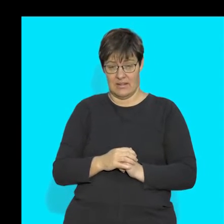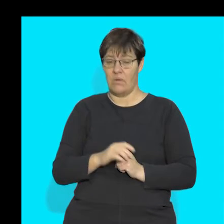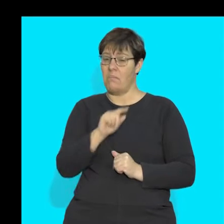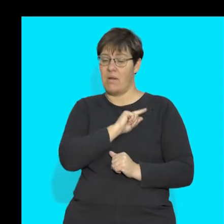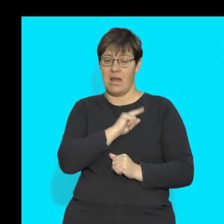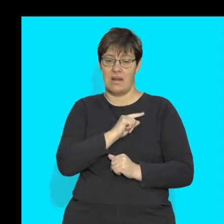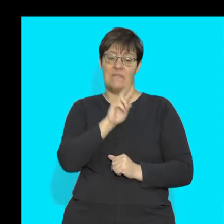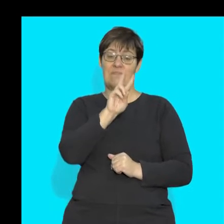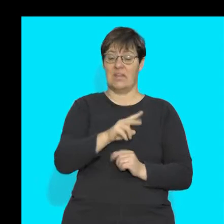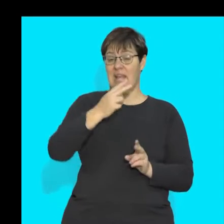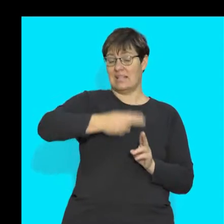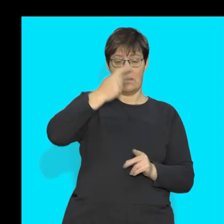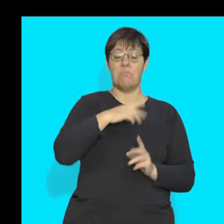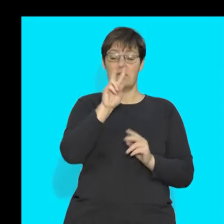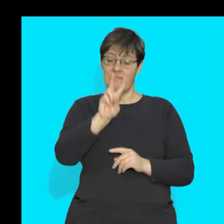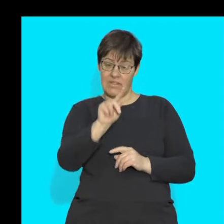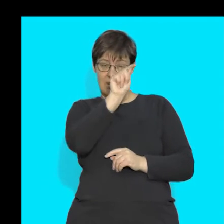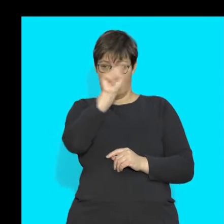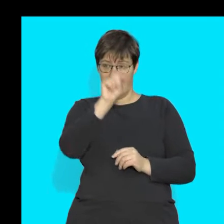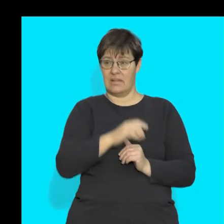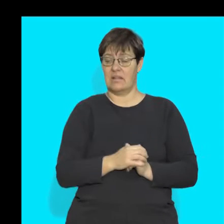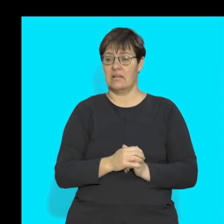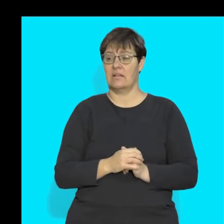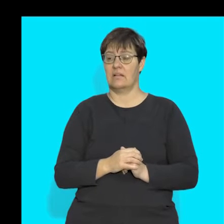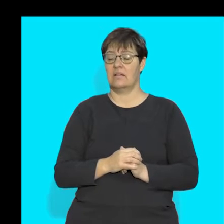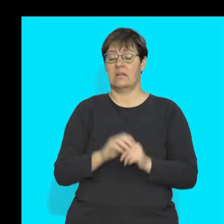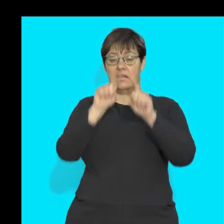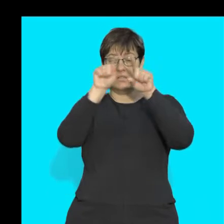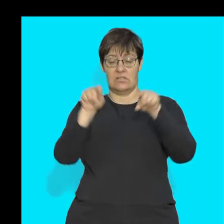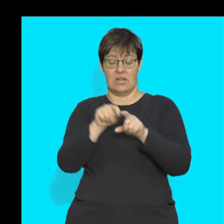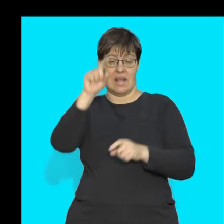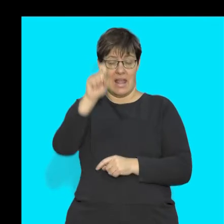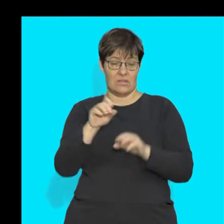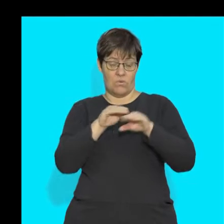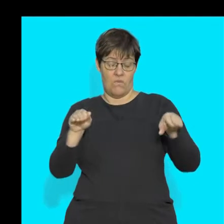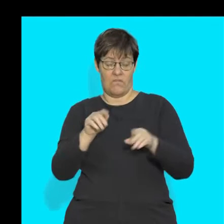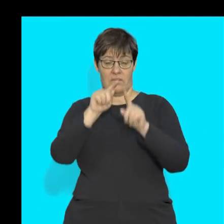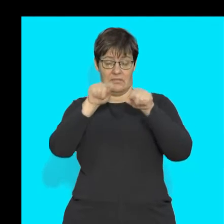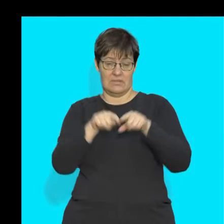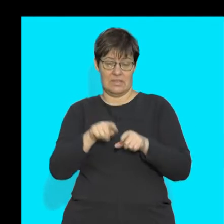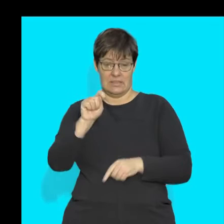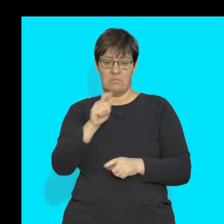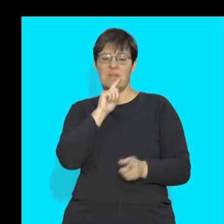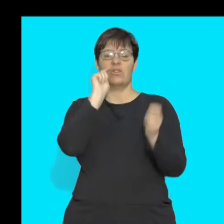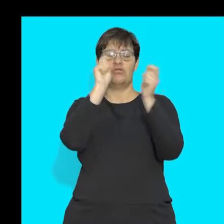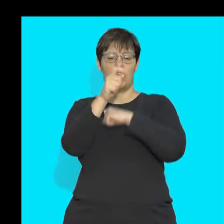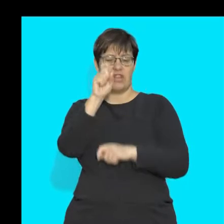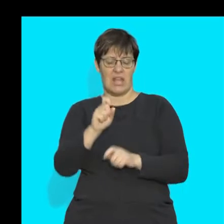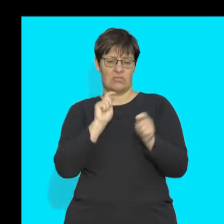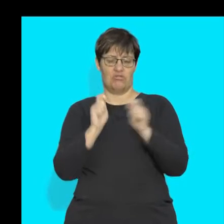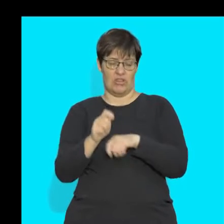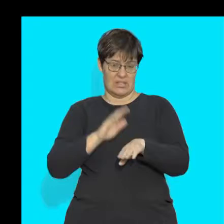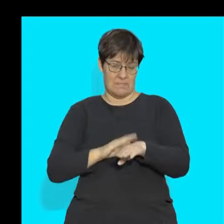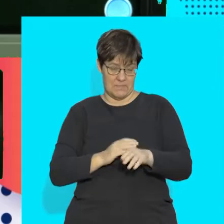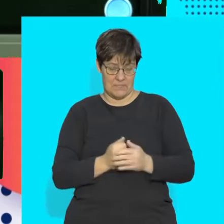it, otherwise it means instantaneous. Change in x over change in time, okay?